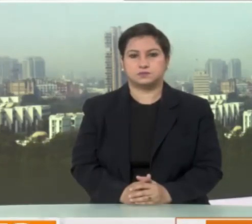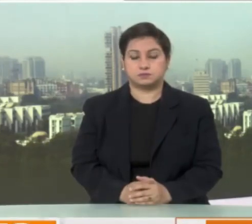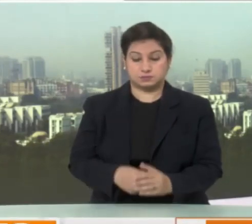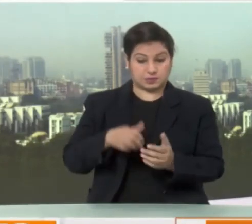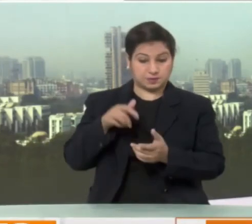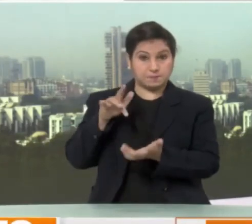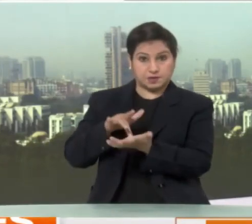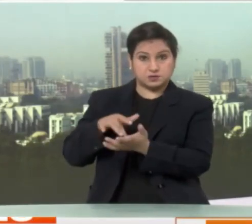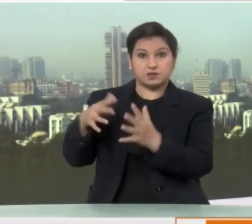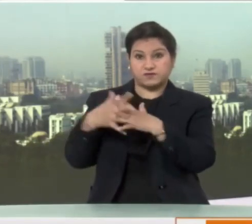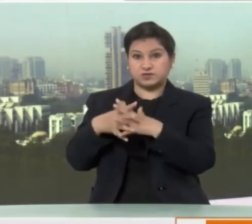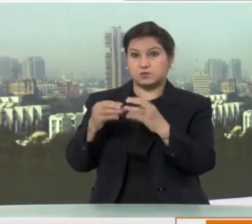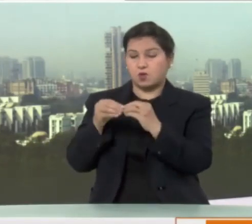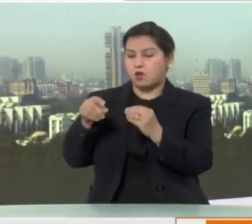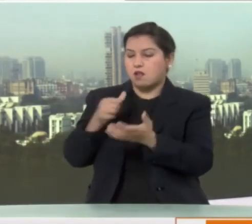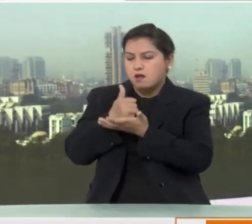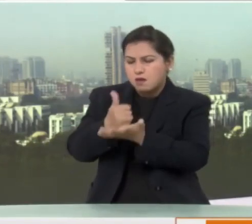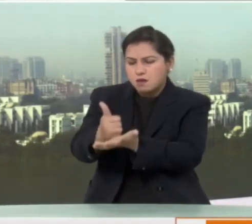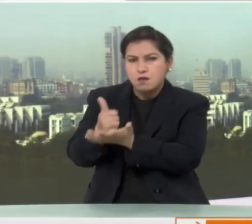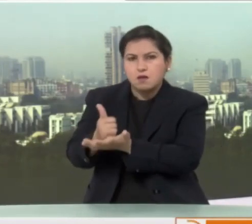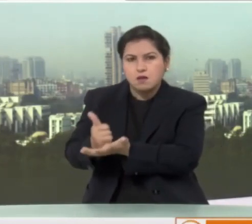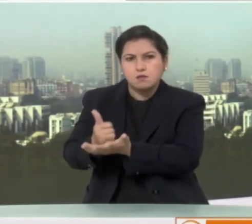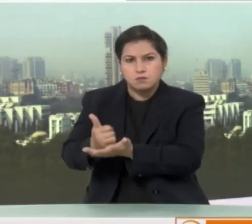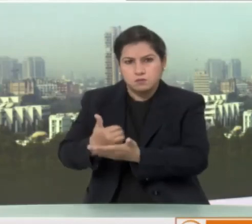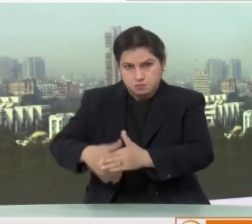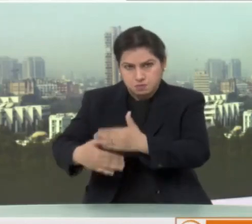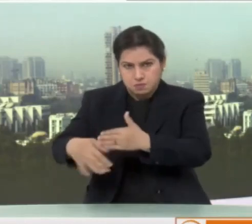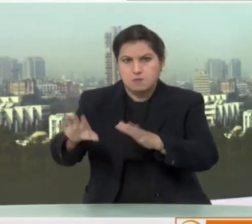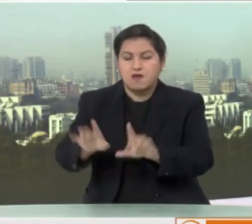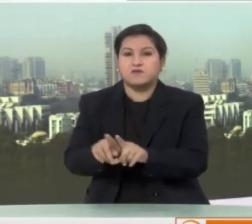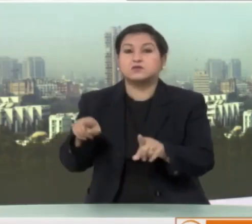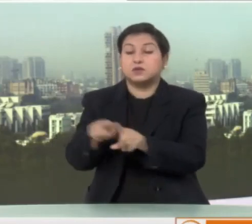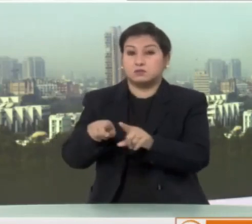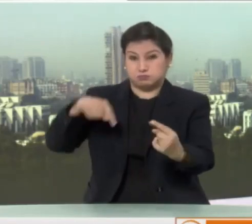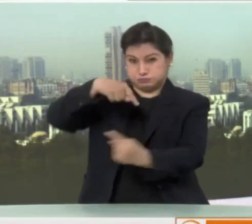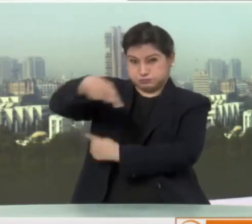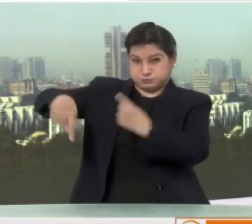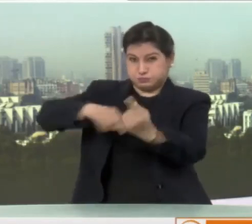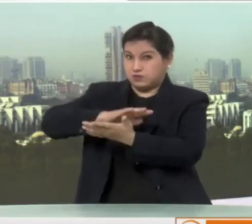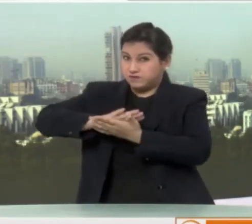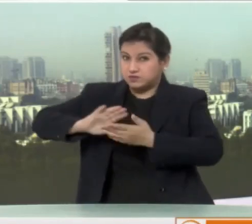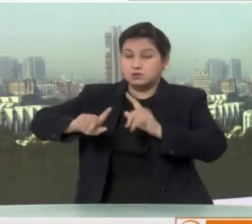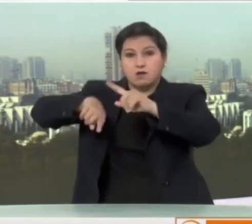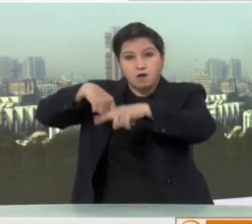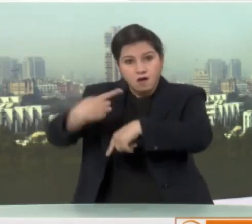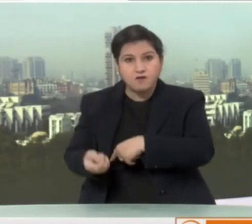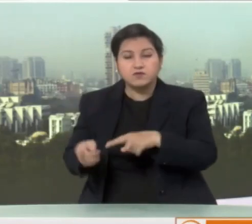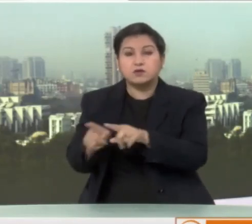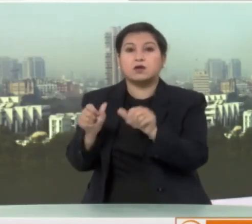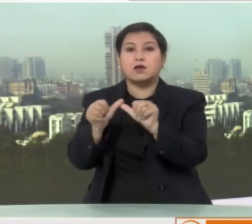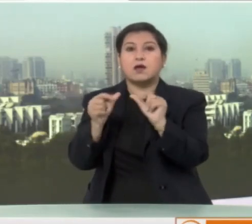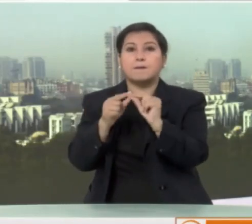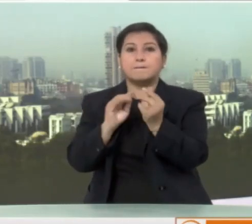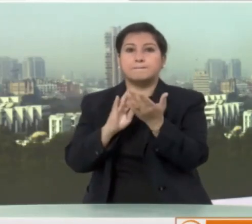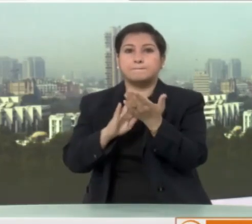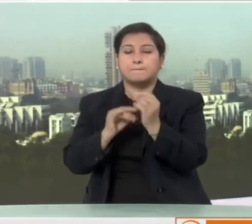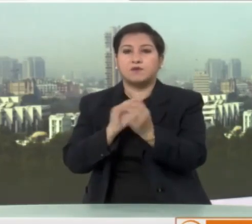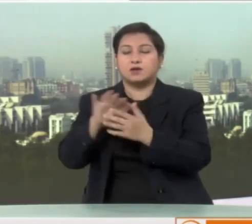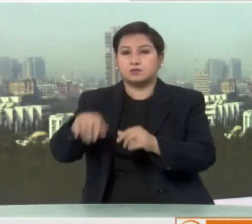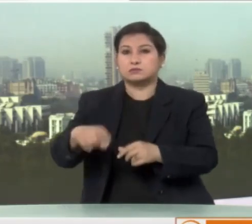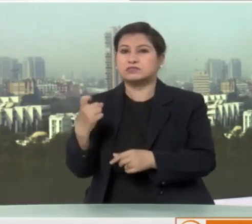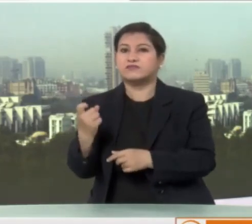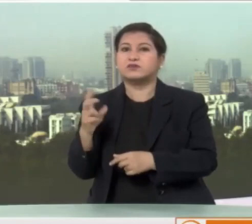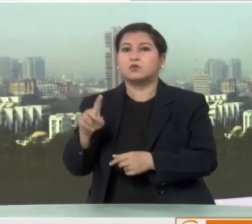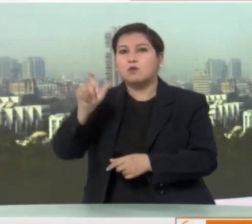Relief and restoration work underway in West Bengal and Odisha in the aftermath of the super cyclone Amphan. 72 lives lost in